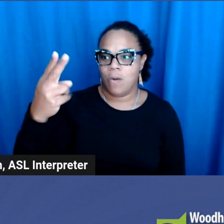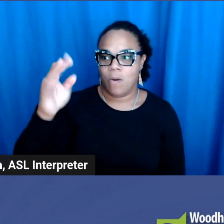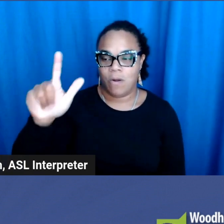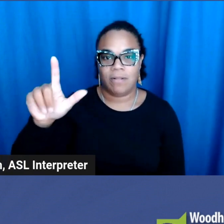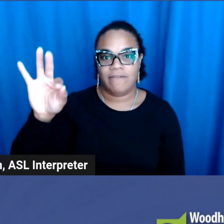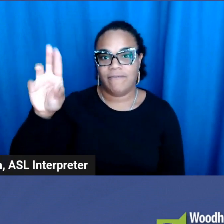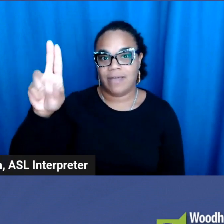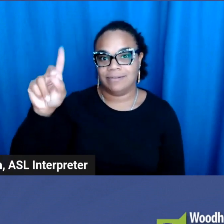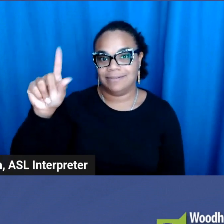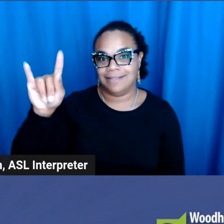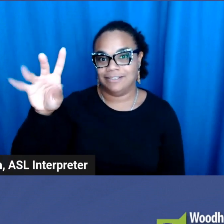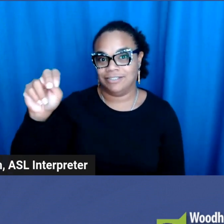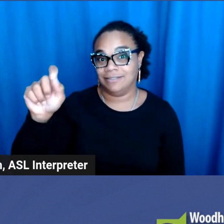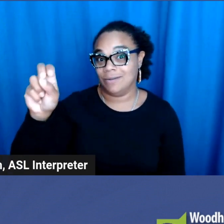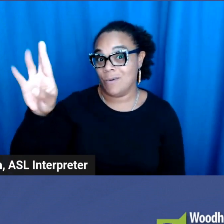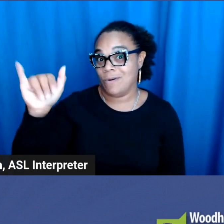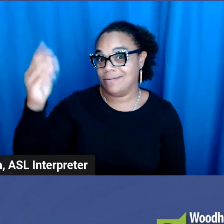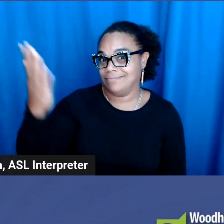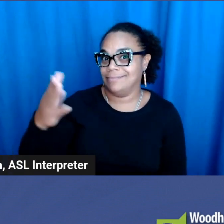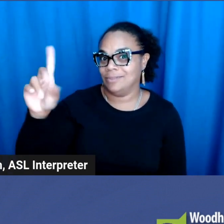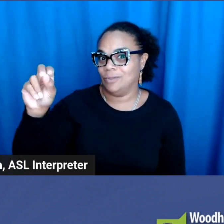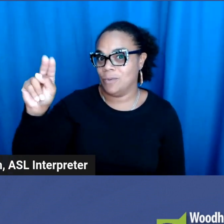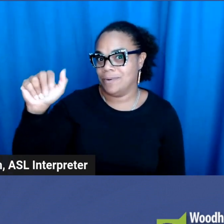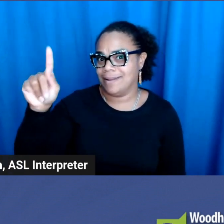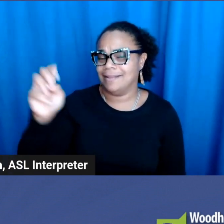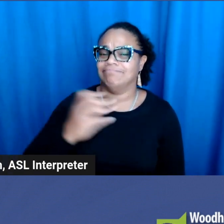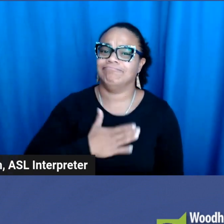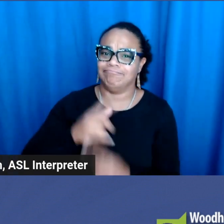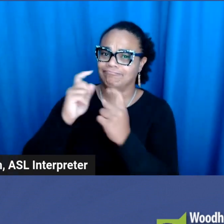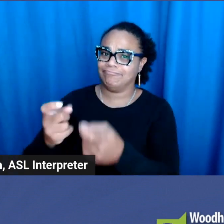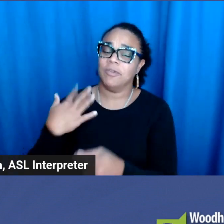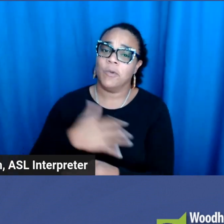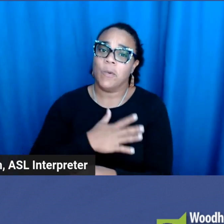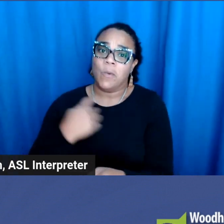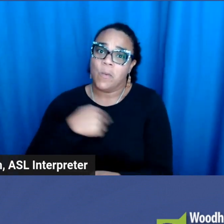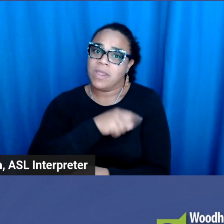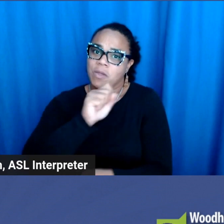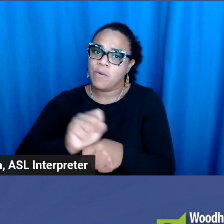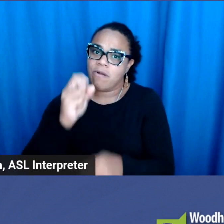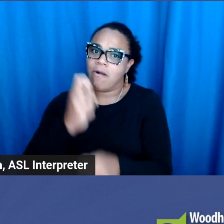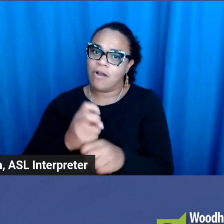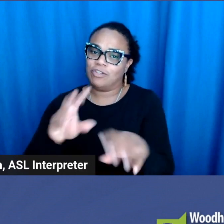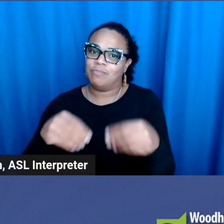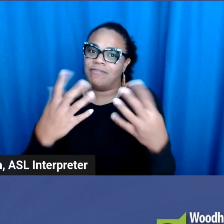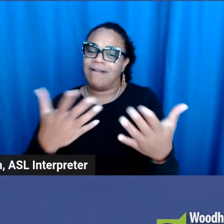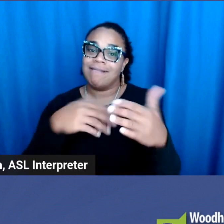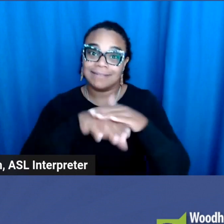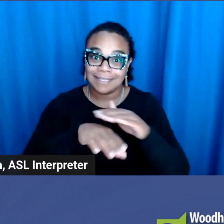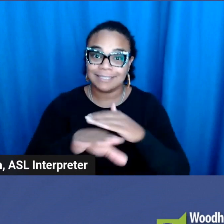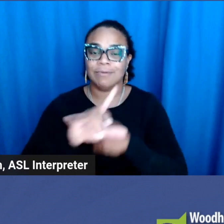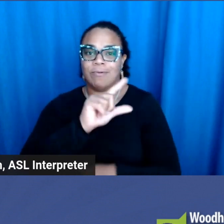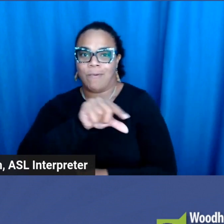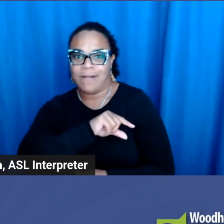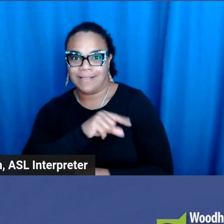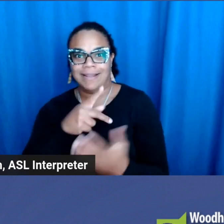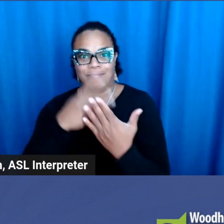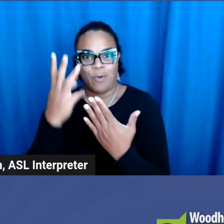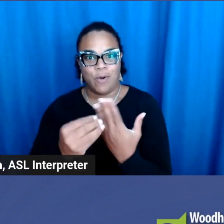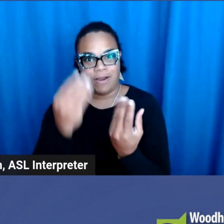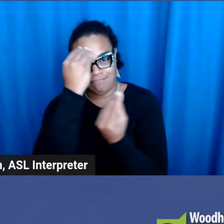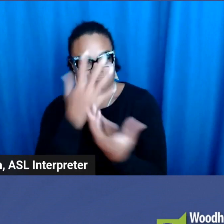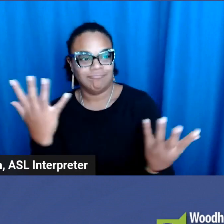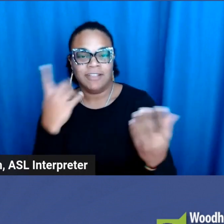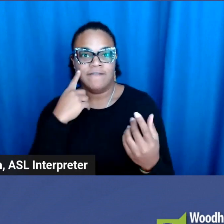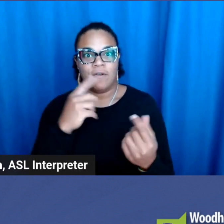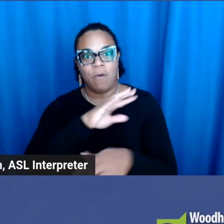woodhullfoundation.org/donate and make a donation. We work really hard to provide accessible, quality programming for everybody. And if